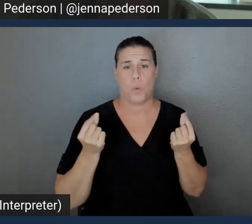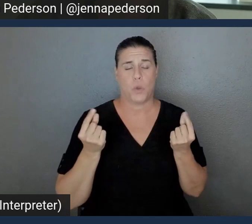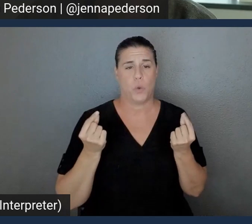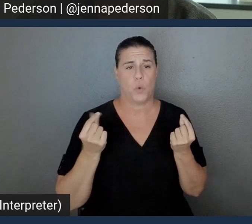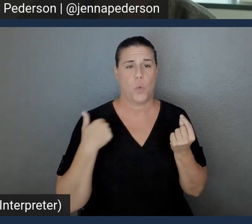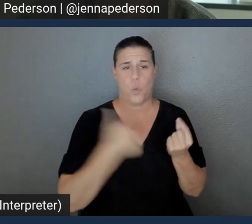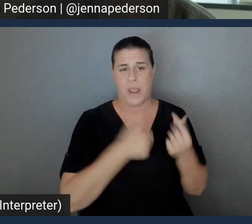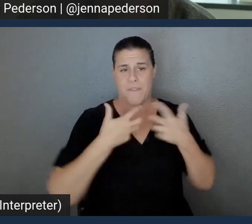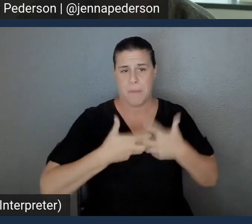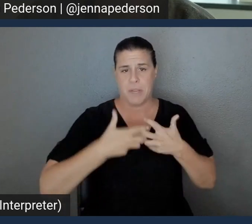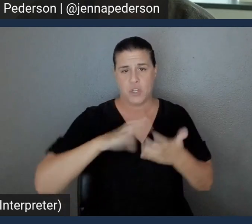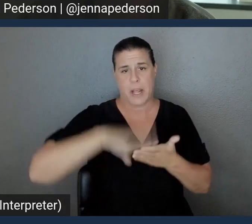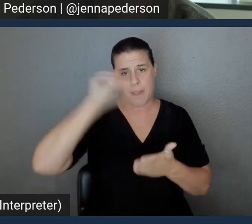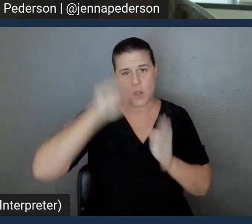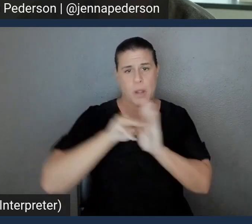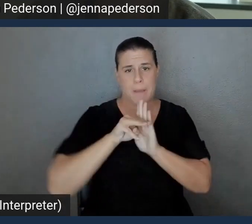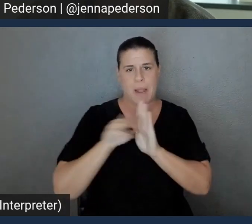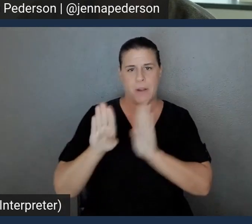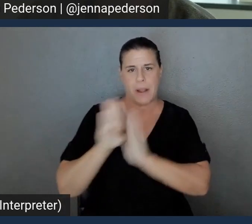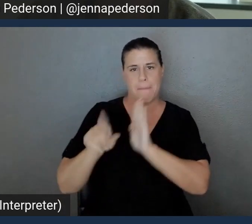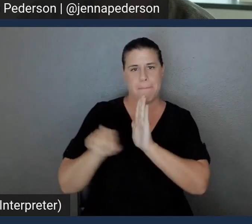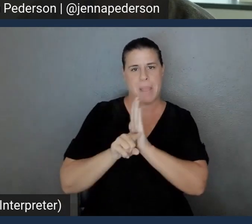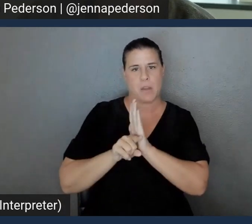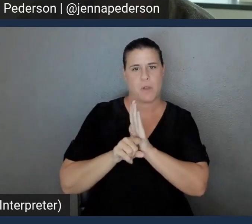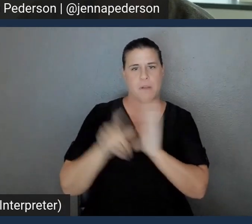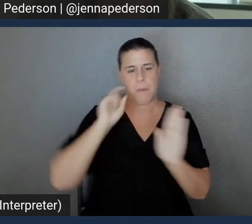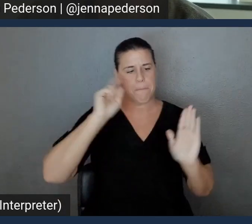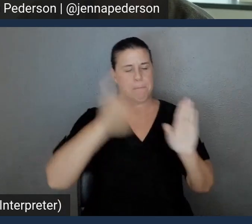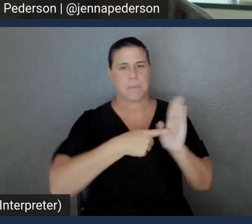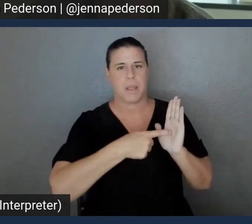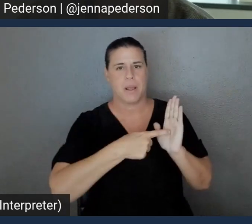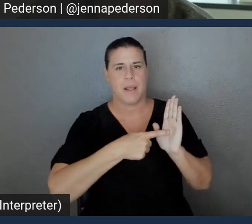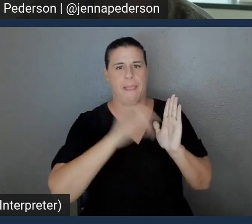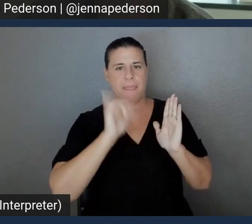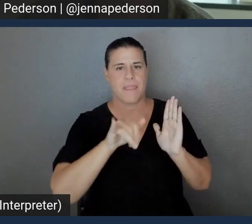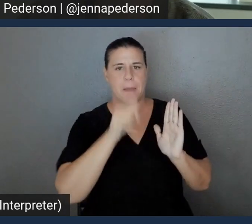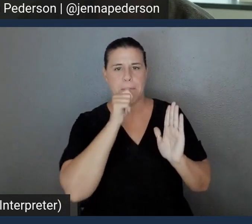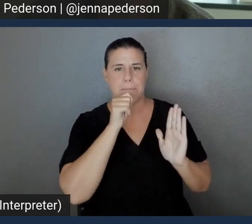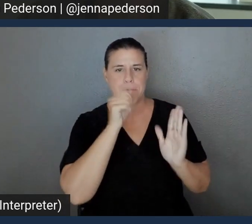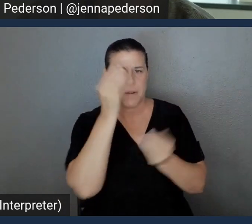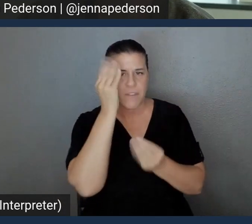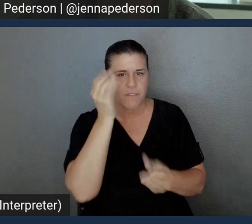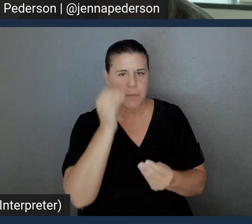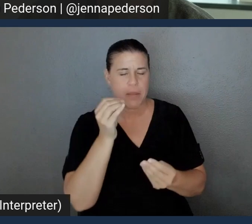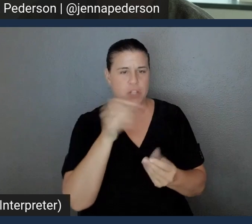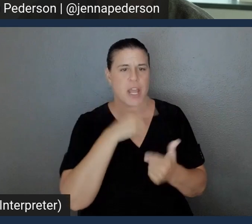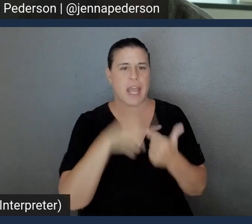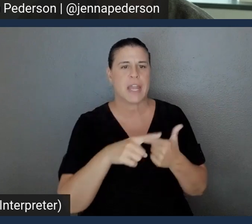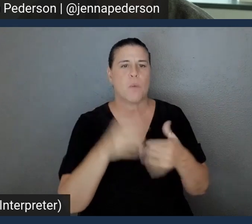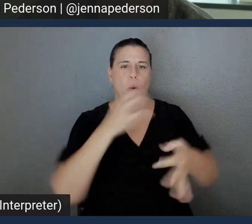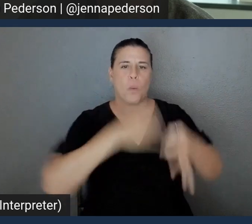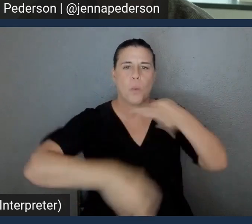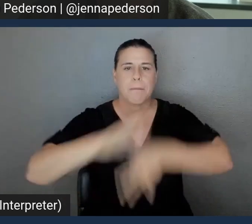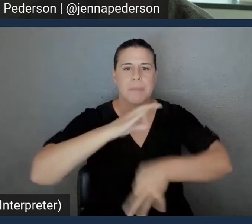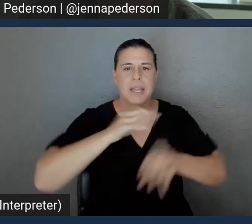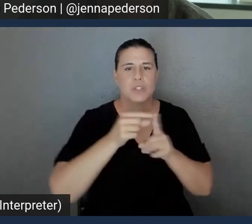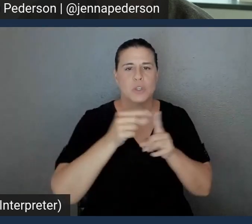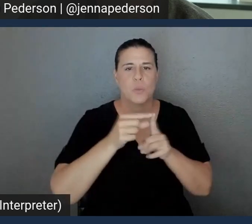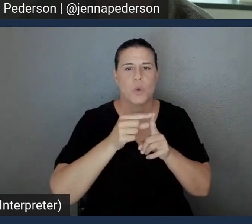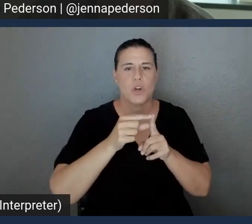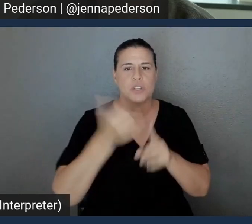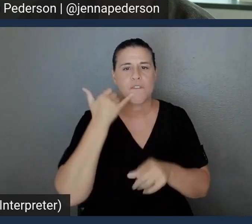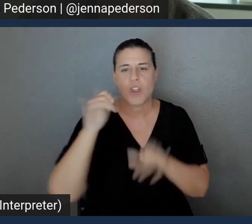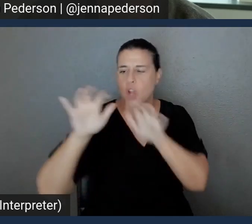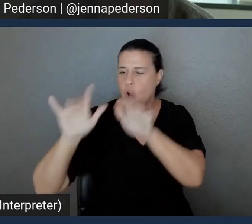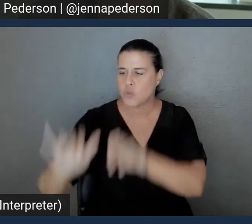have a machine learning model running in the back end, which can identify those instances, and then it'll replace those words in the call transcripts